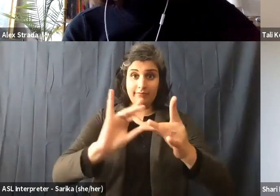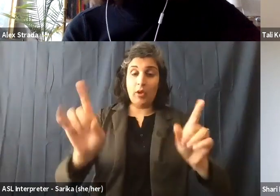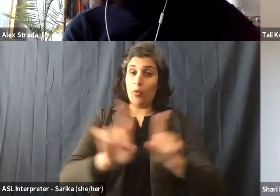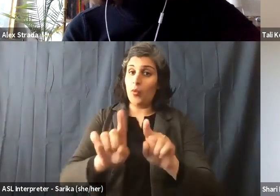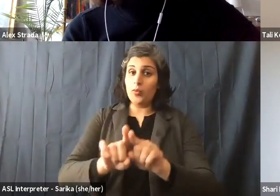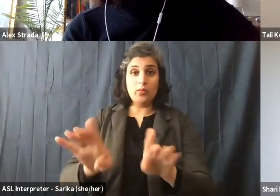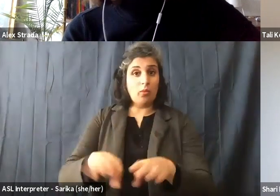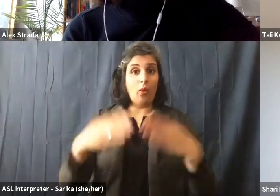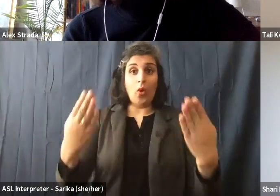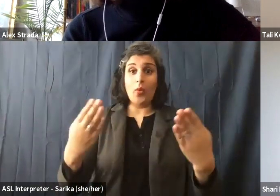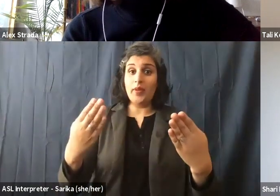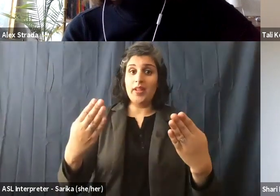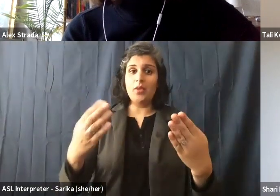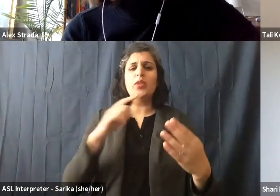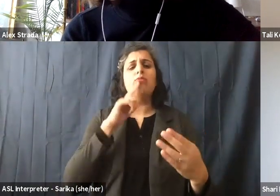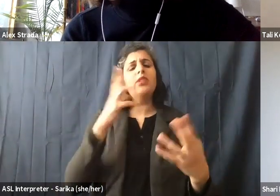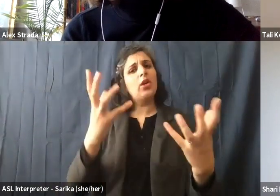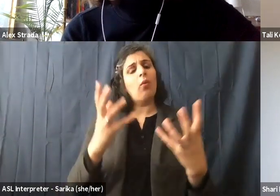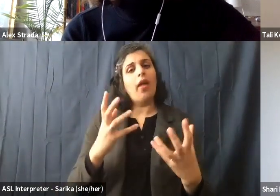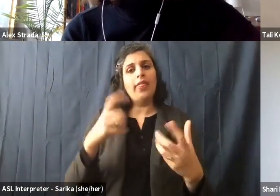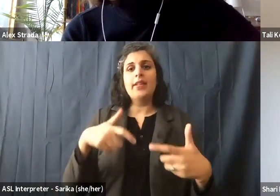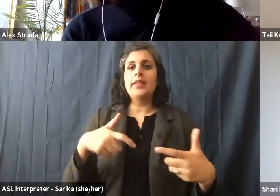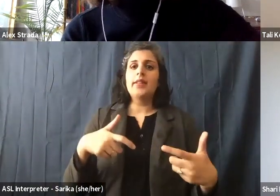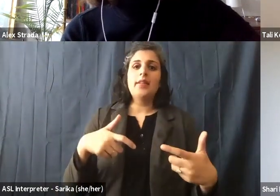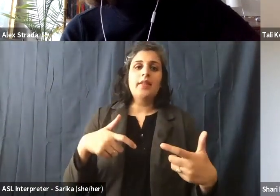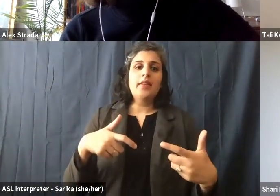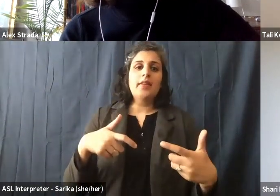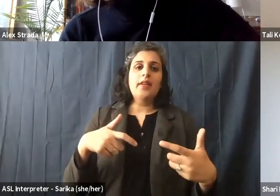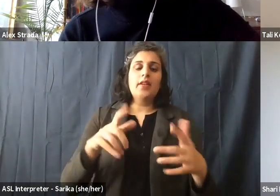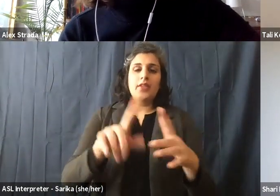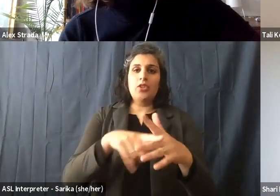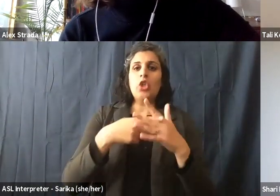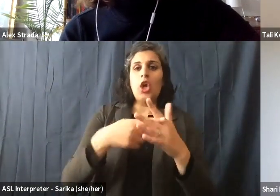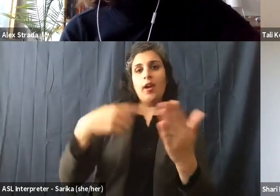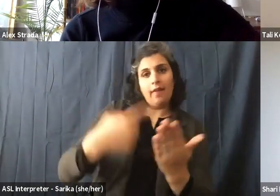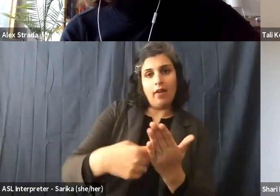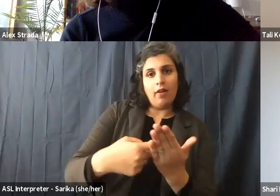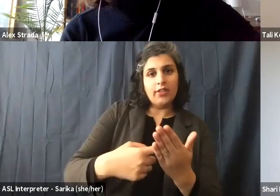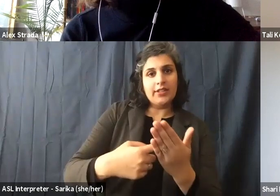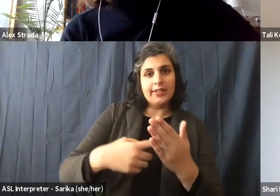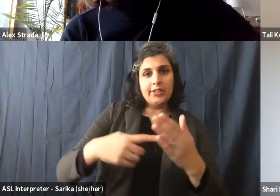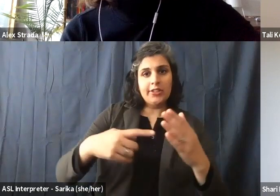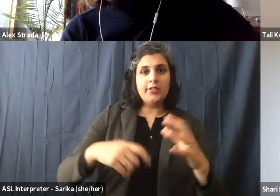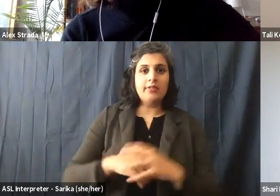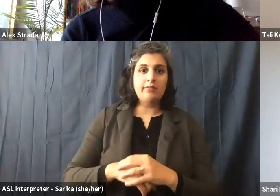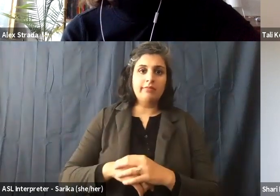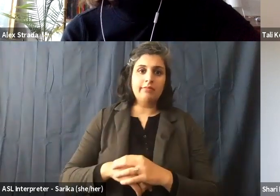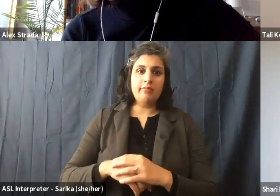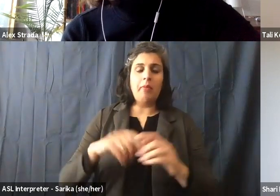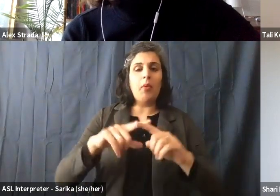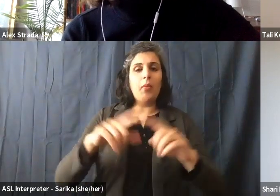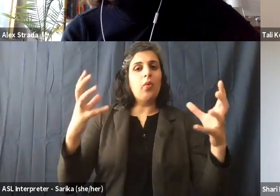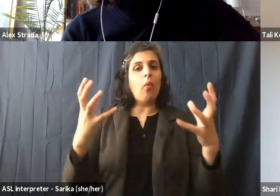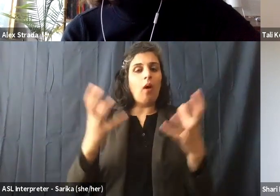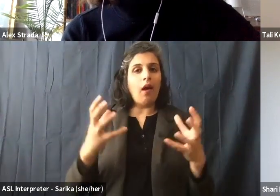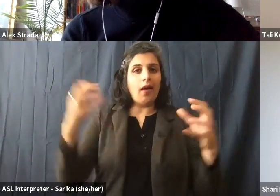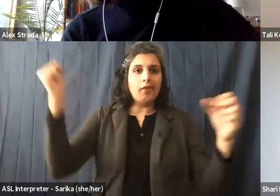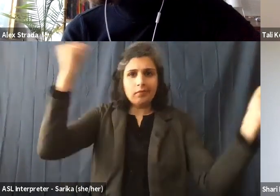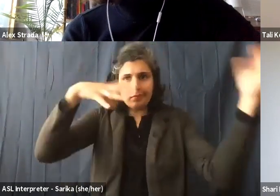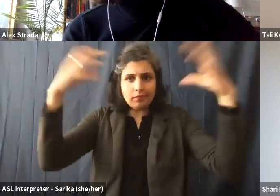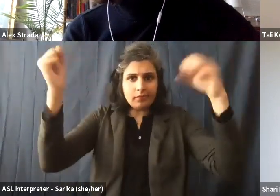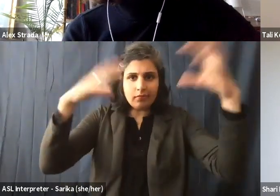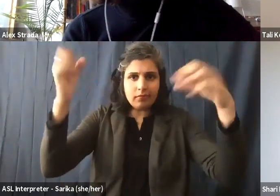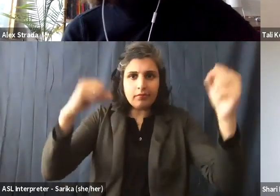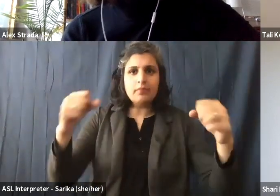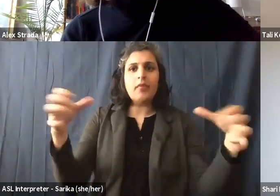We would really want this to be, we're going to start a conversation, but we would love this to be a collective conversation and we truly invite